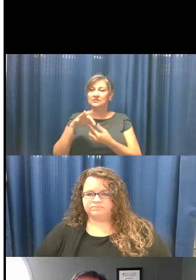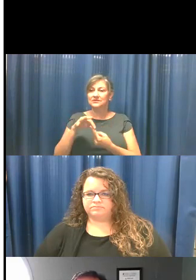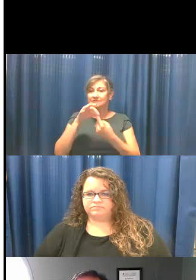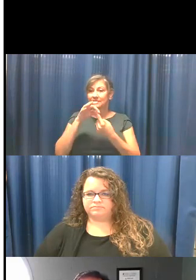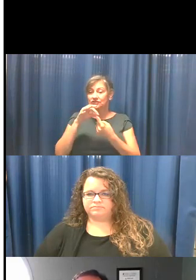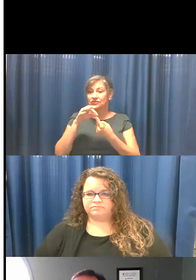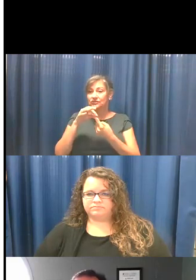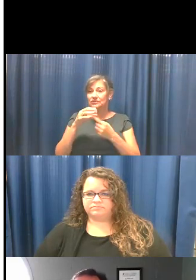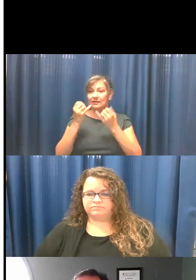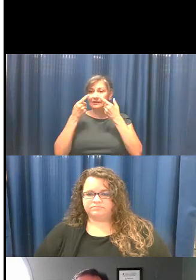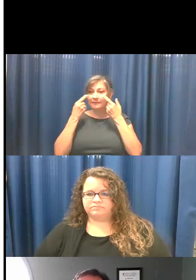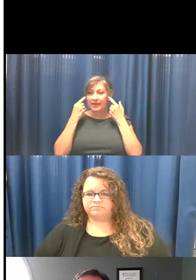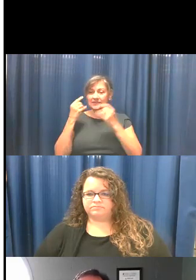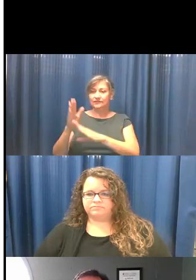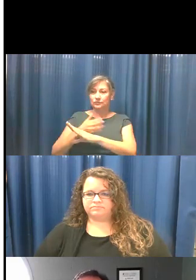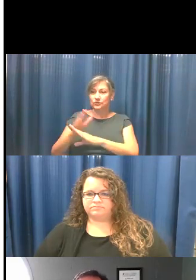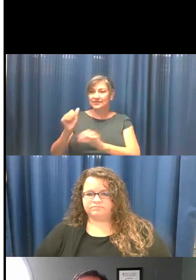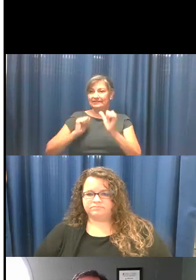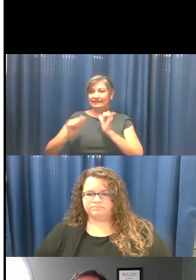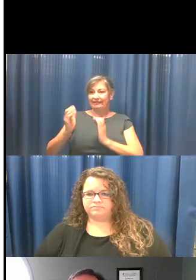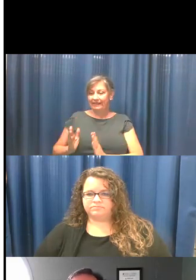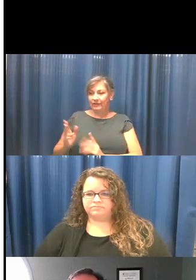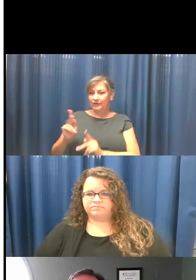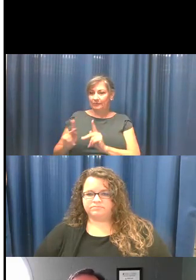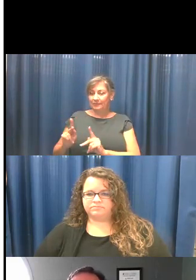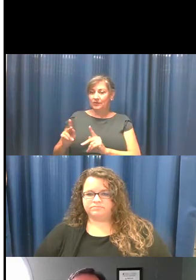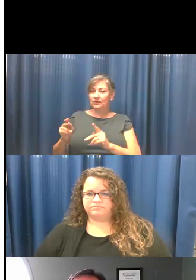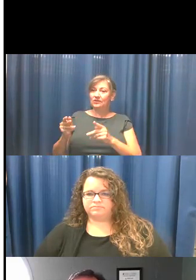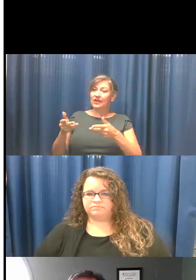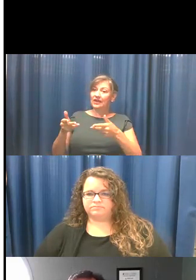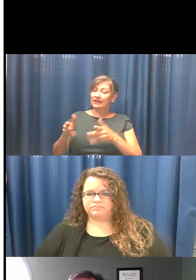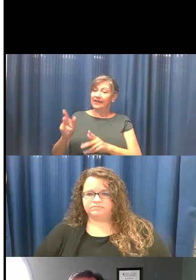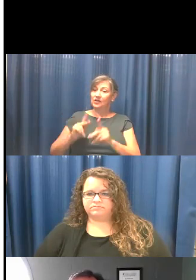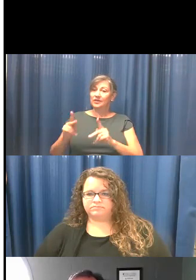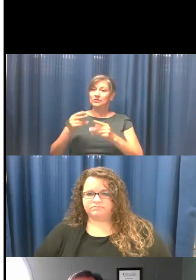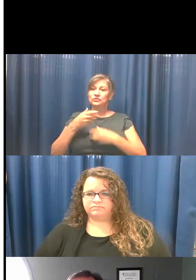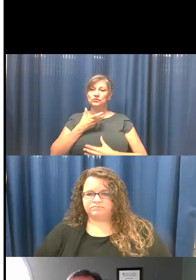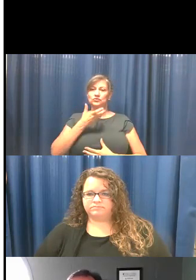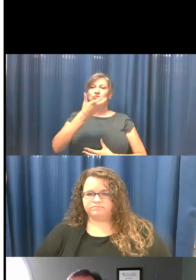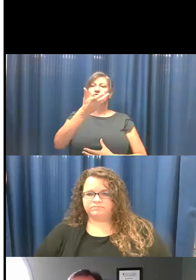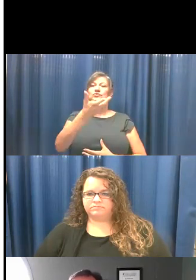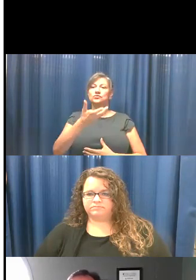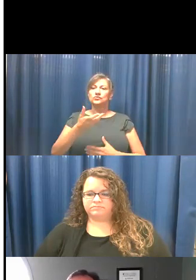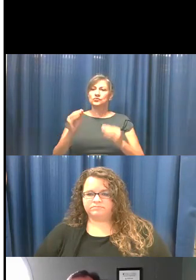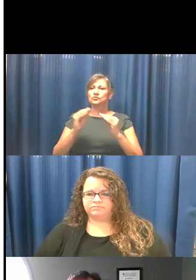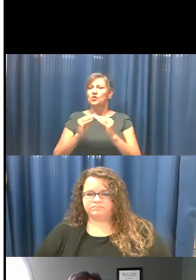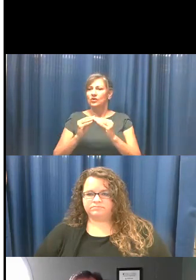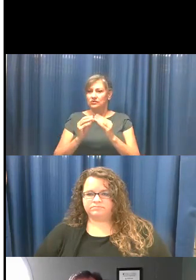our music and theater performance folks that allow people to project their voices more effectively.